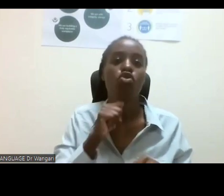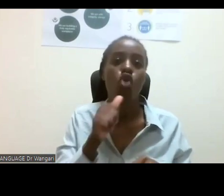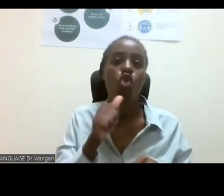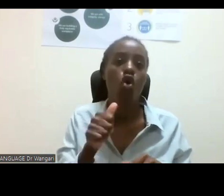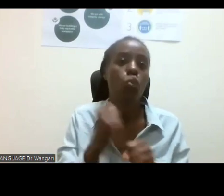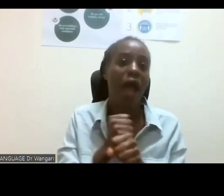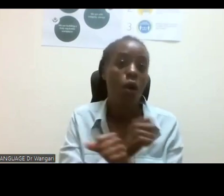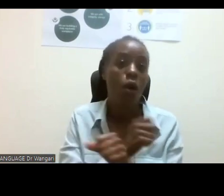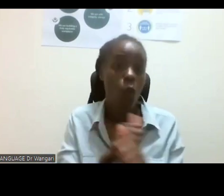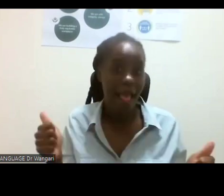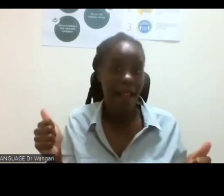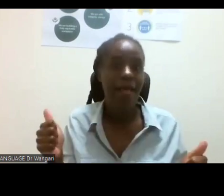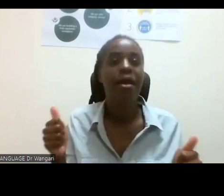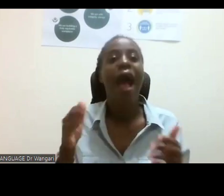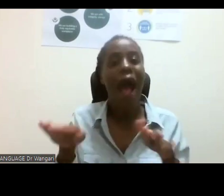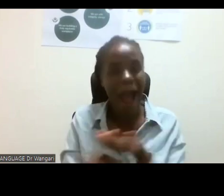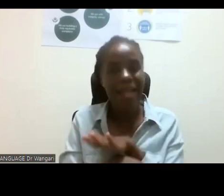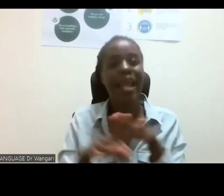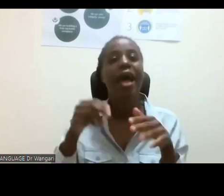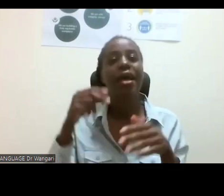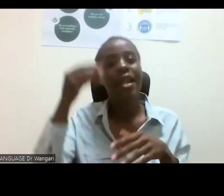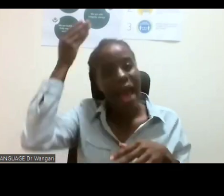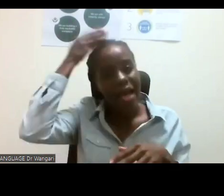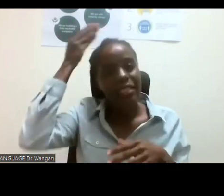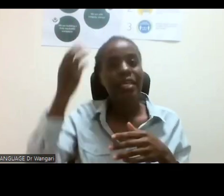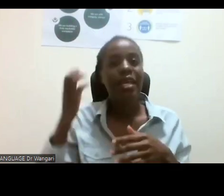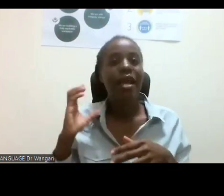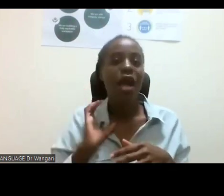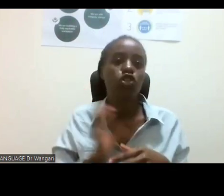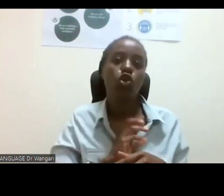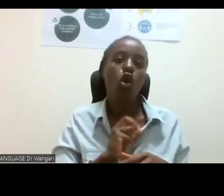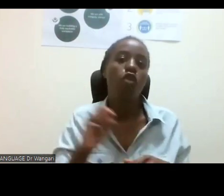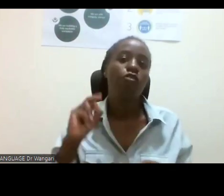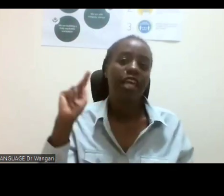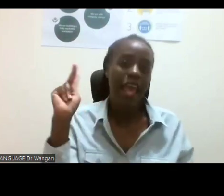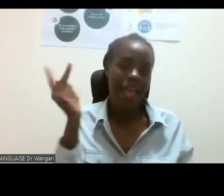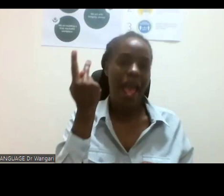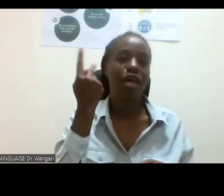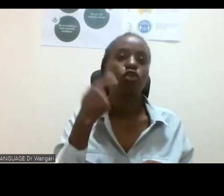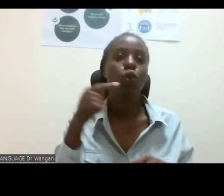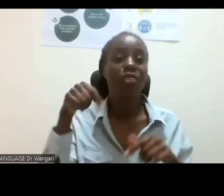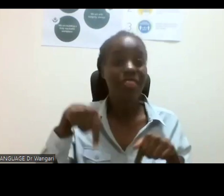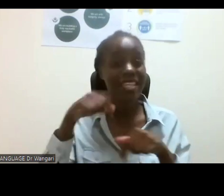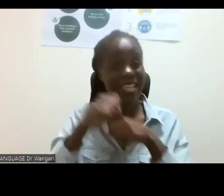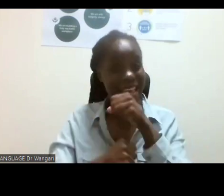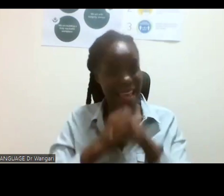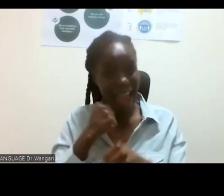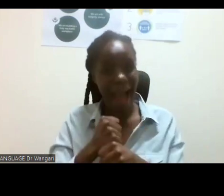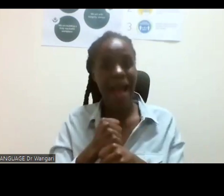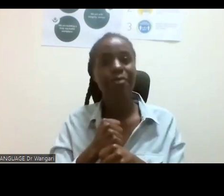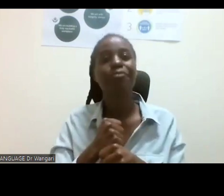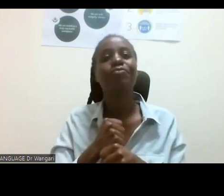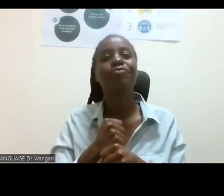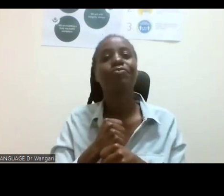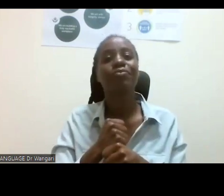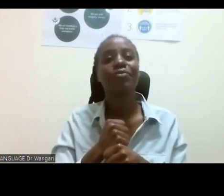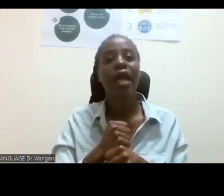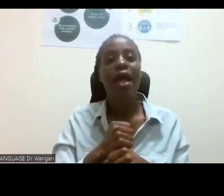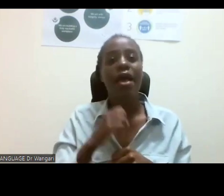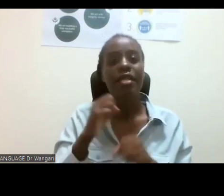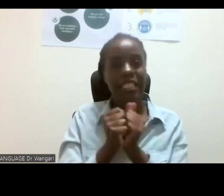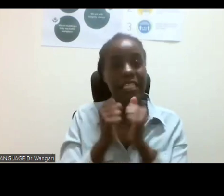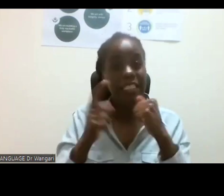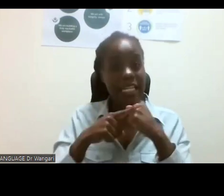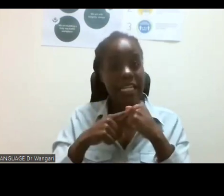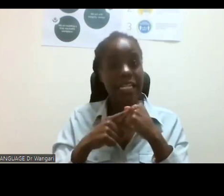Kenya. This year's 16 days of activism against gender-based violence is running under the theme Unite, Invest to